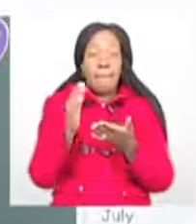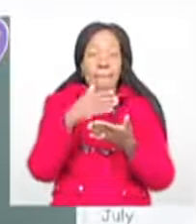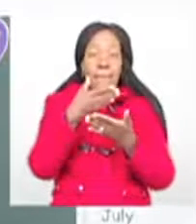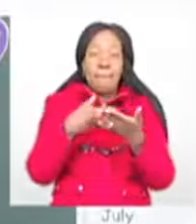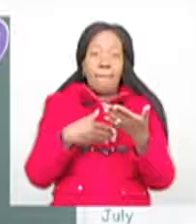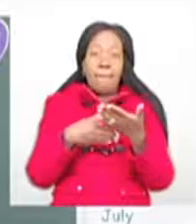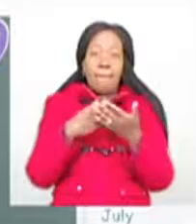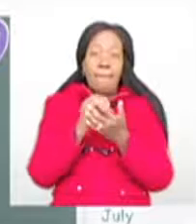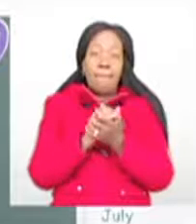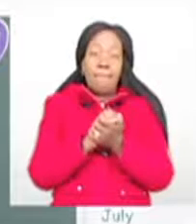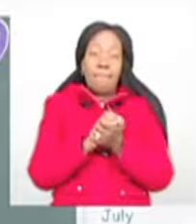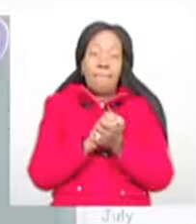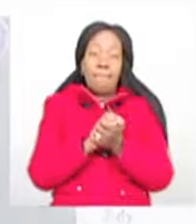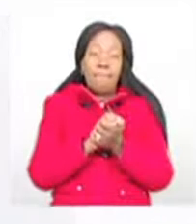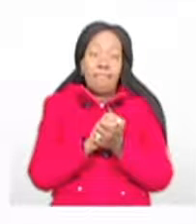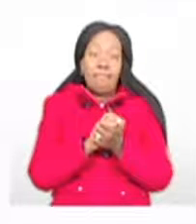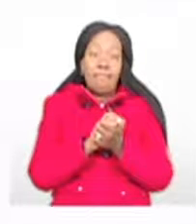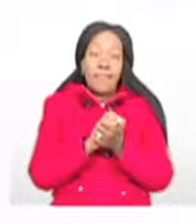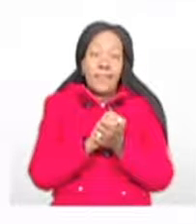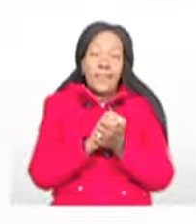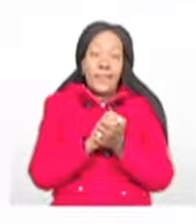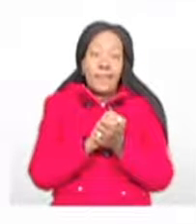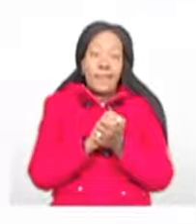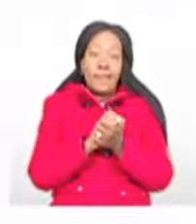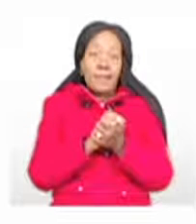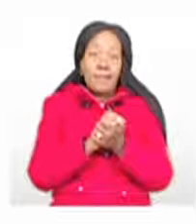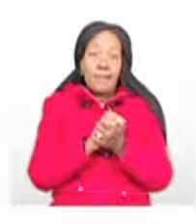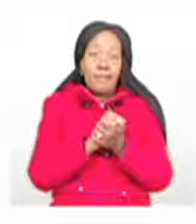booklet on page 10.